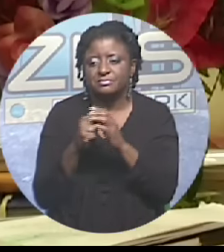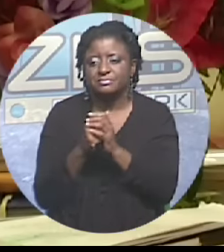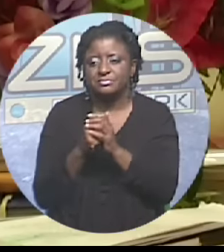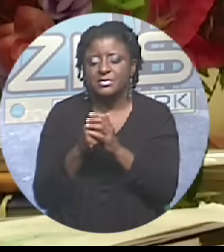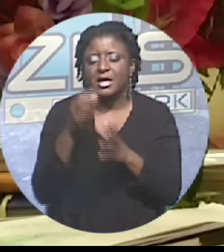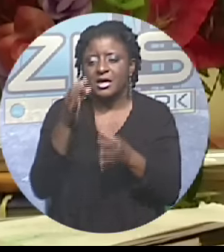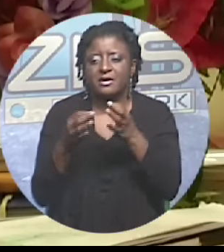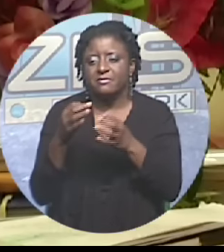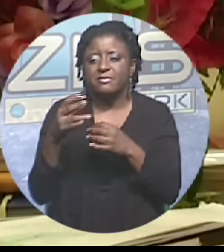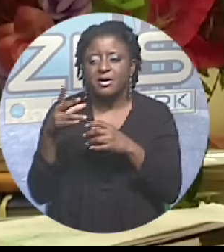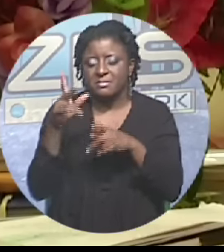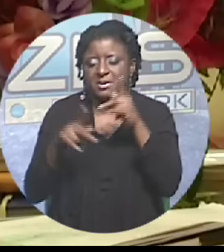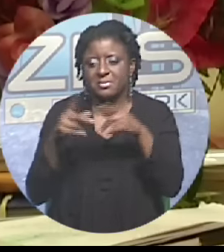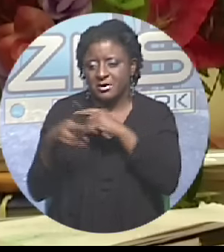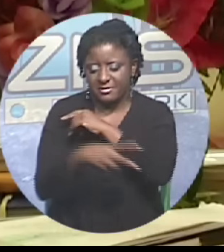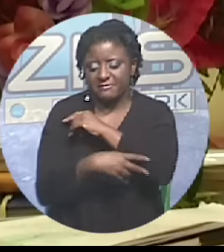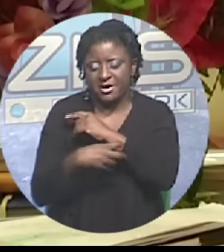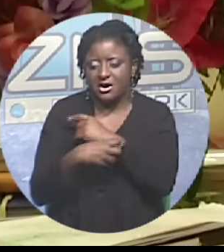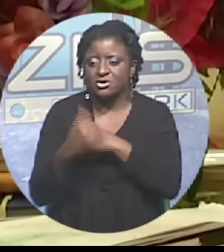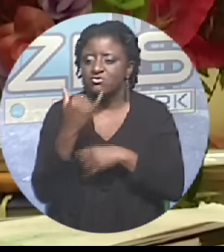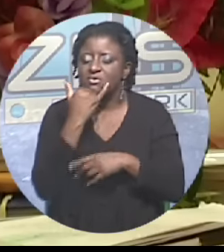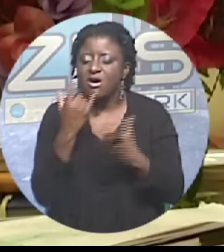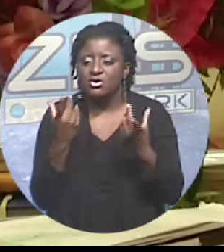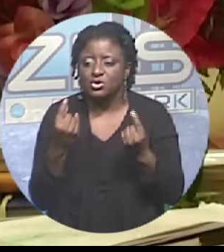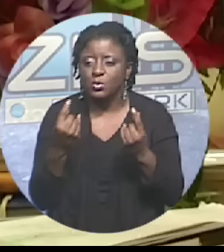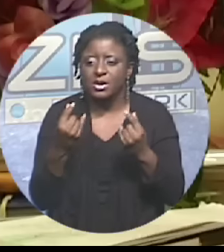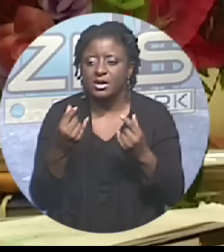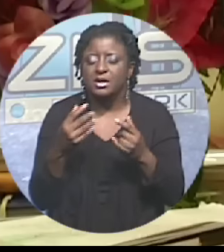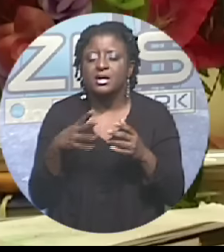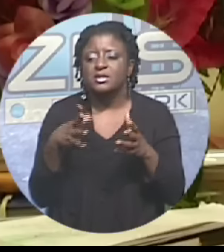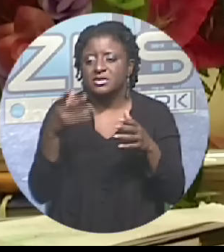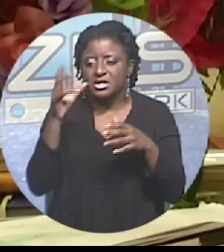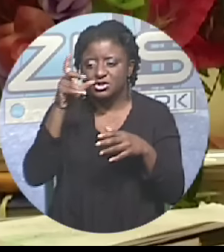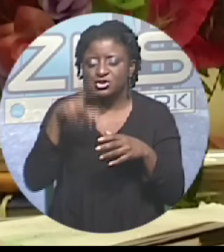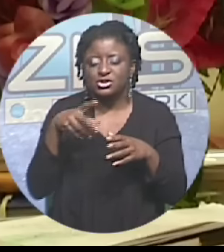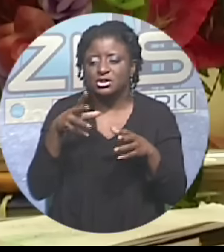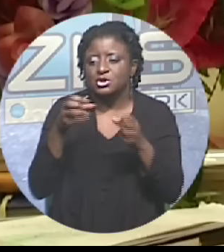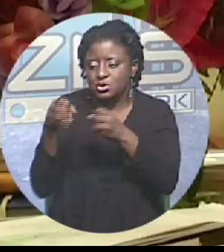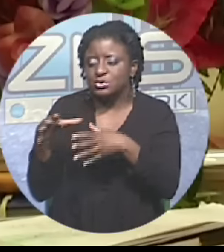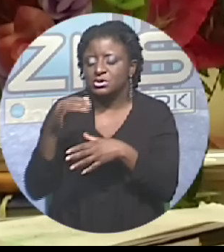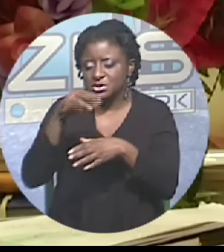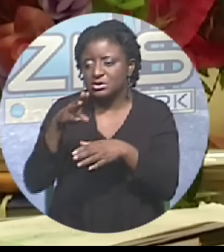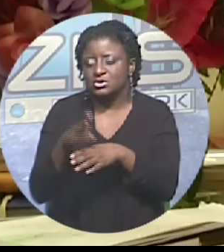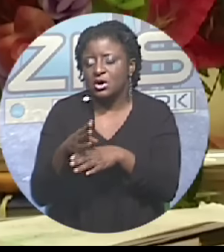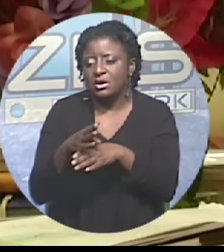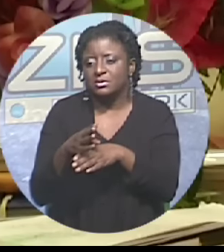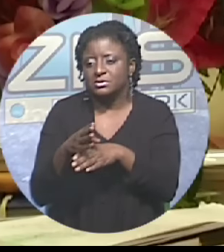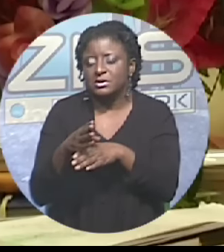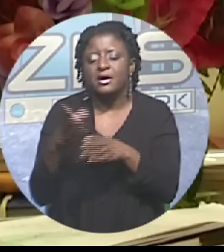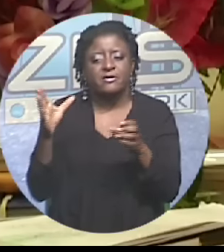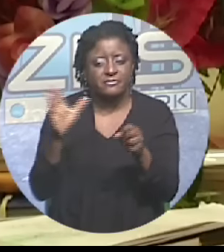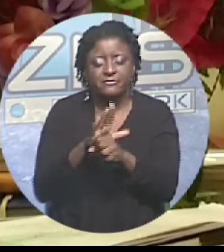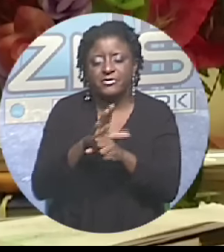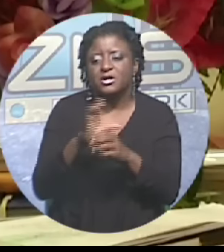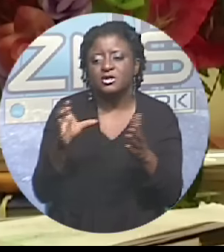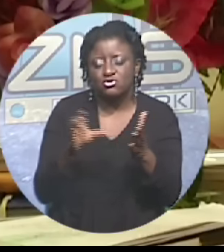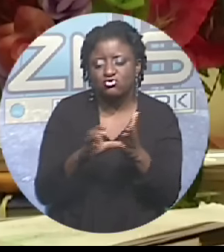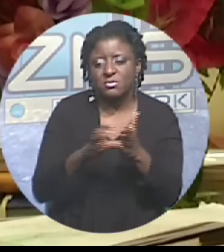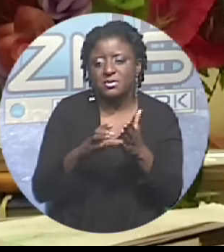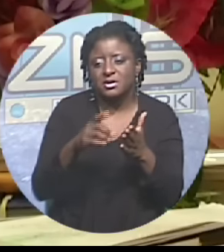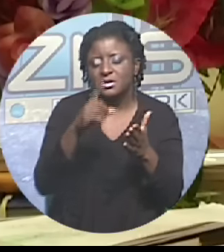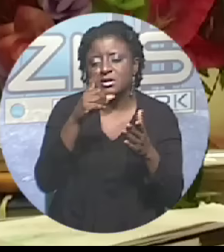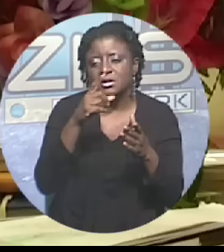no longer be working for the government in this country. And secondly, where appropriate, the police should be involved and full criminal sanctions should be